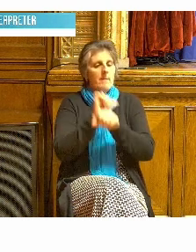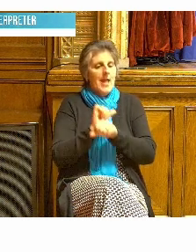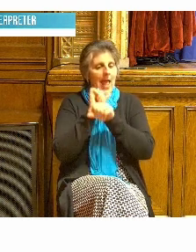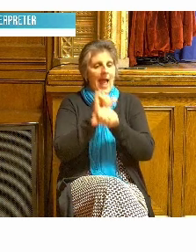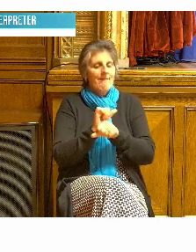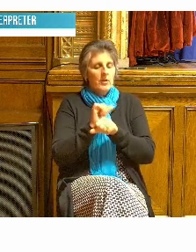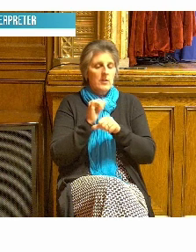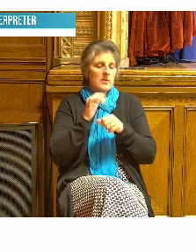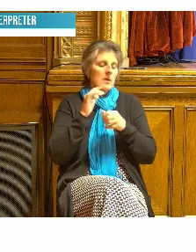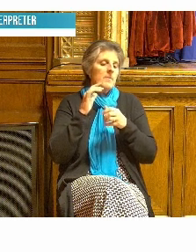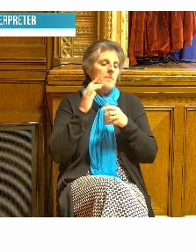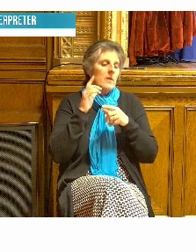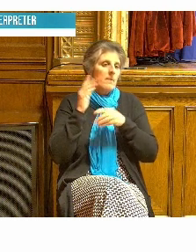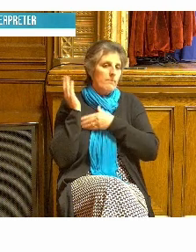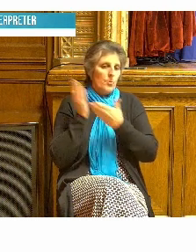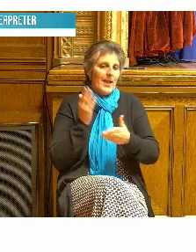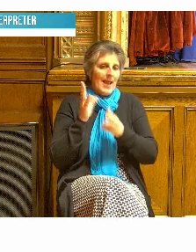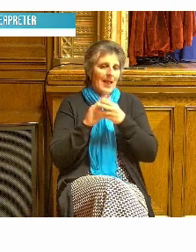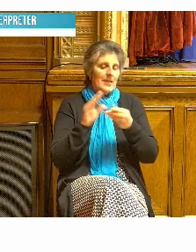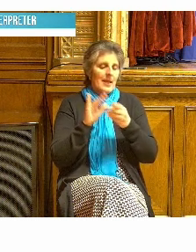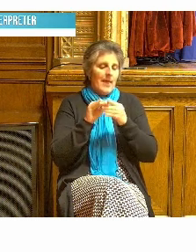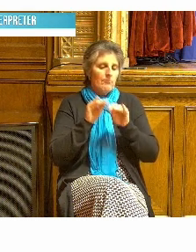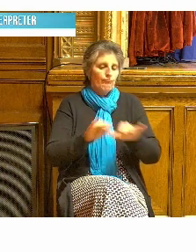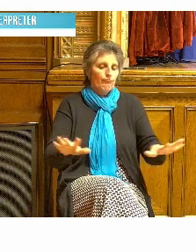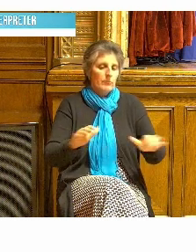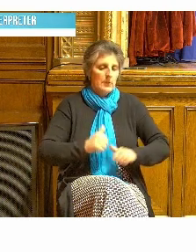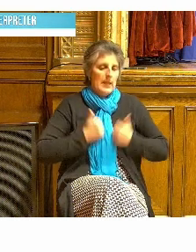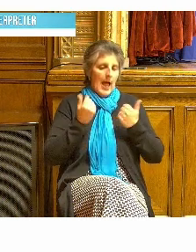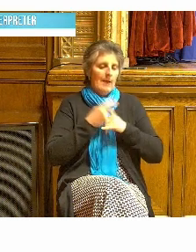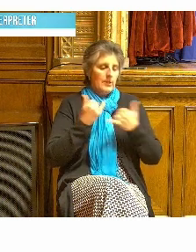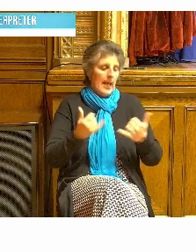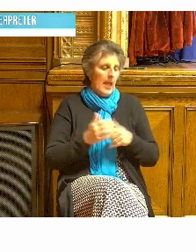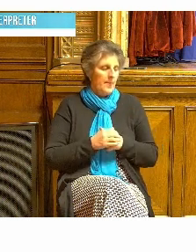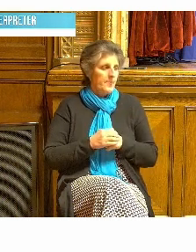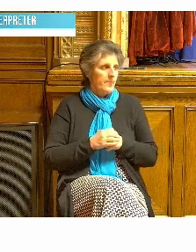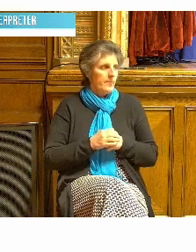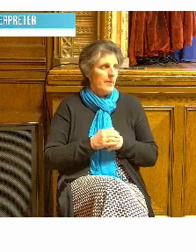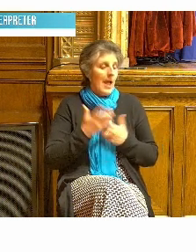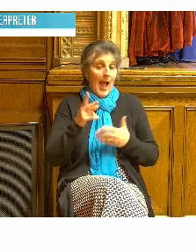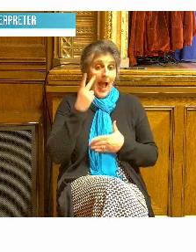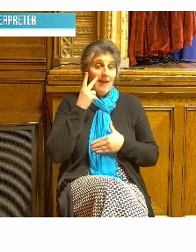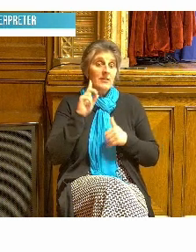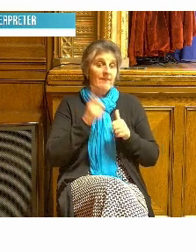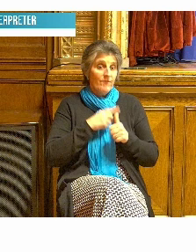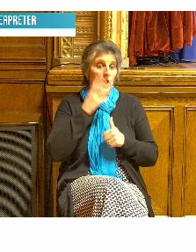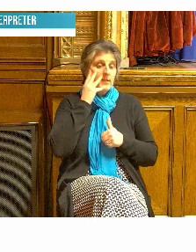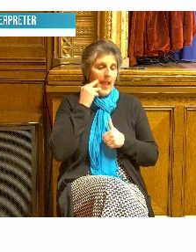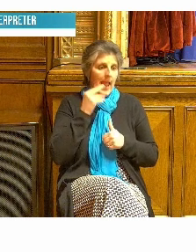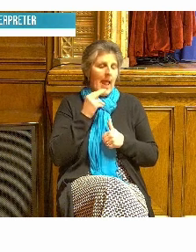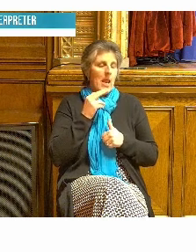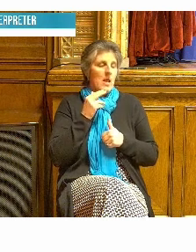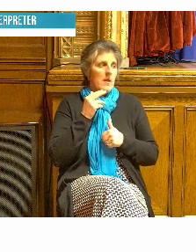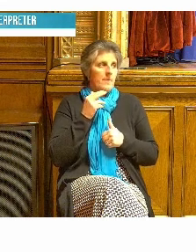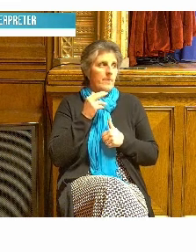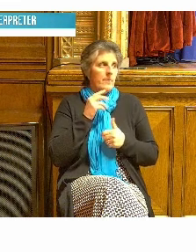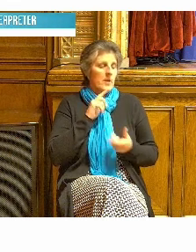Africans, carrying the weight of a legacy that continues to shape our lives today. I've seen firsthand the transformative potential of